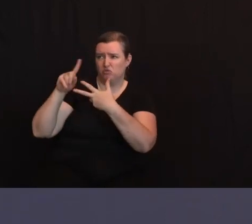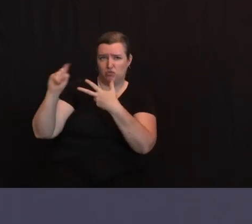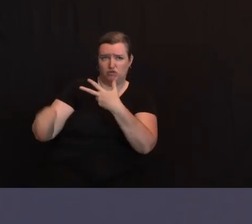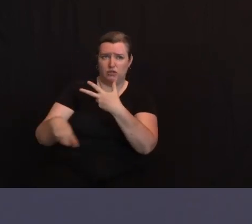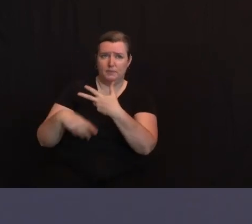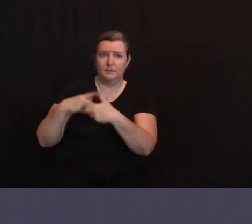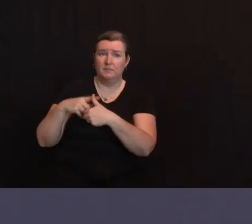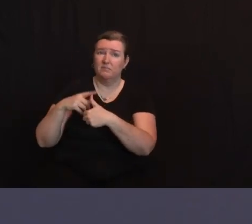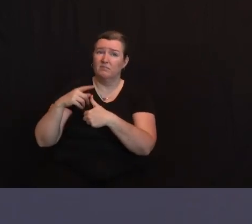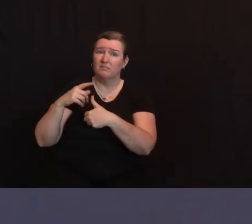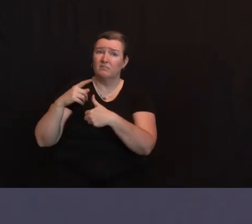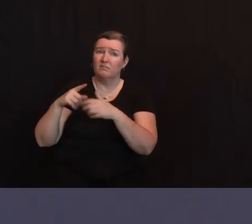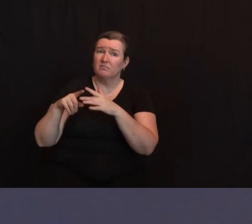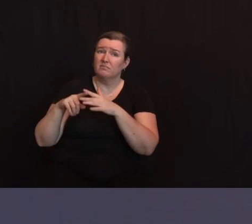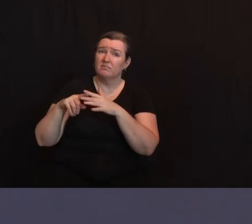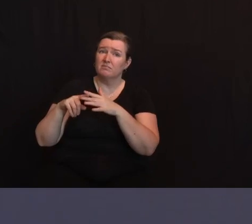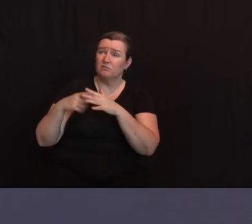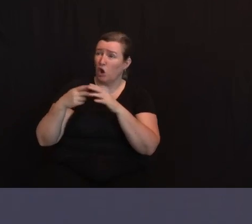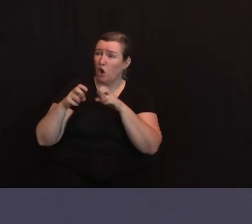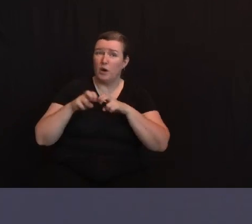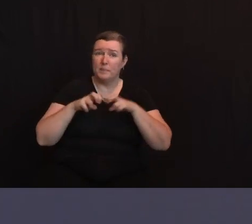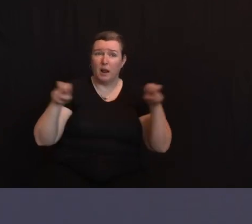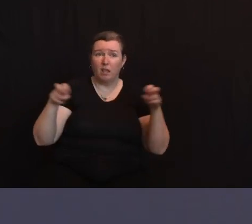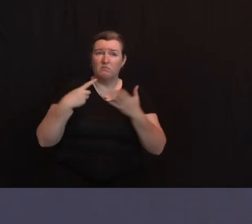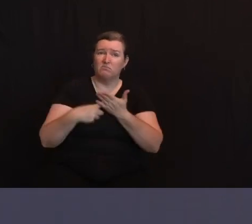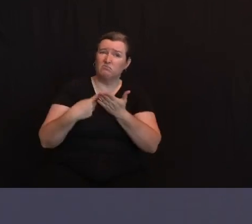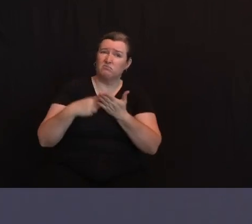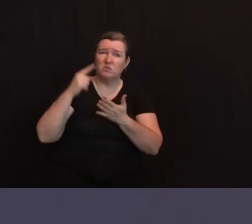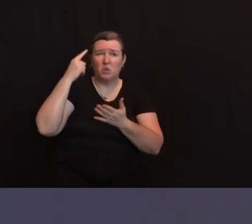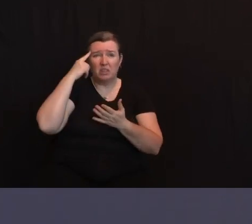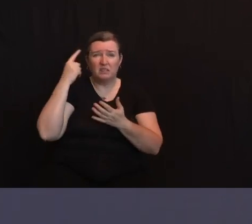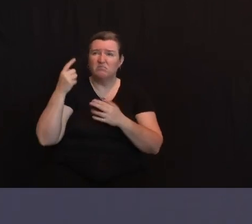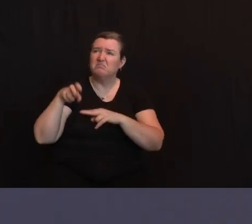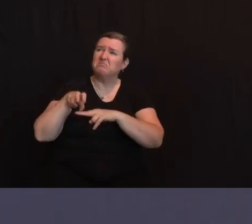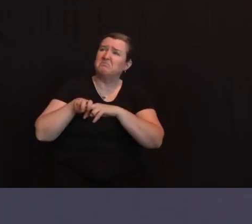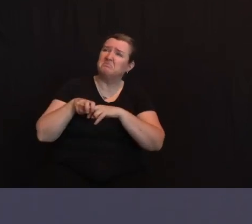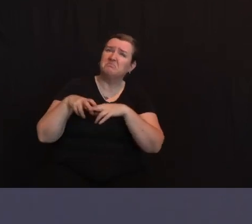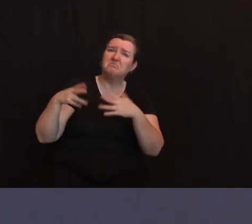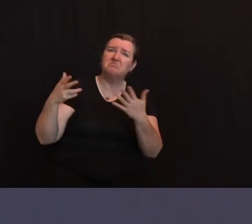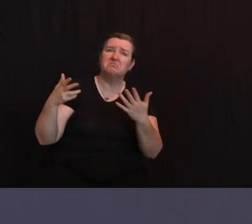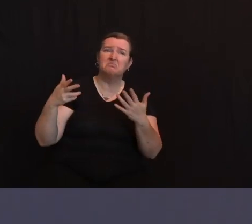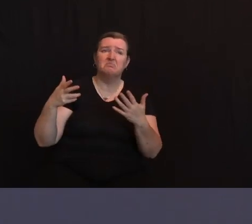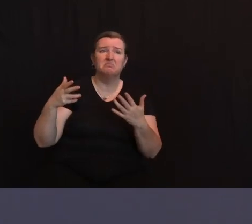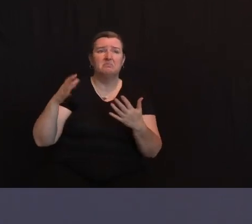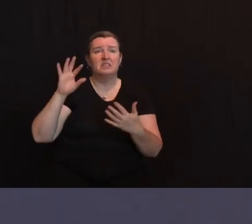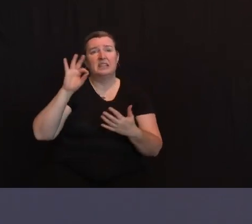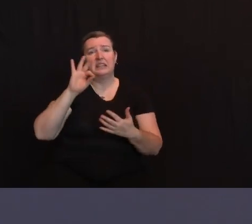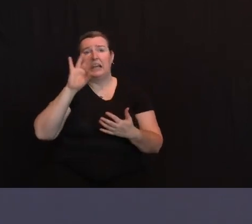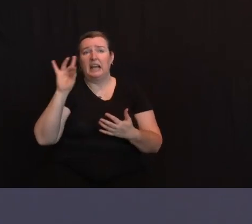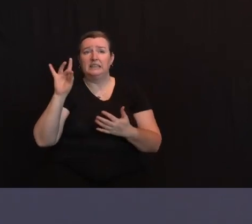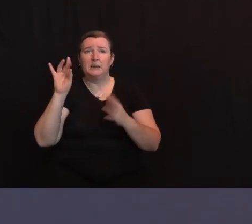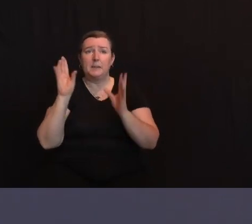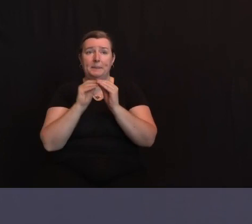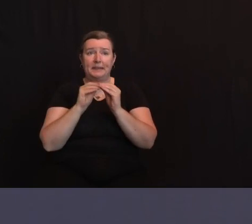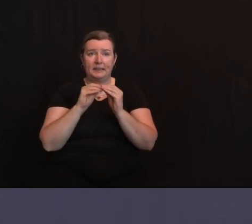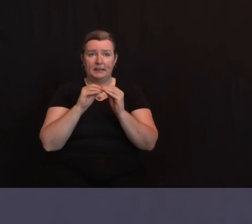started these briefings, Governor, did you ever in a million years think you'd be sitting there saying, here's our 98th meeting? Did you ever think that was going